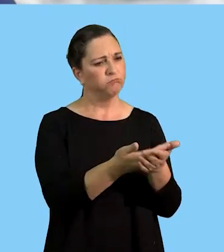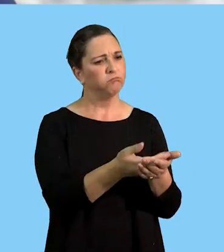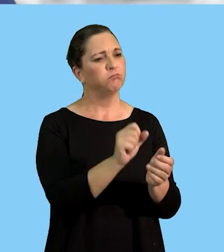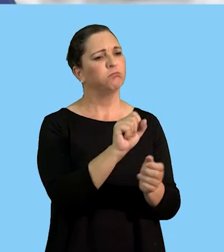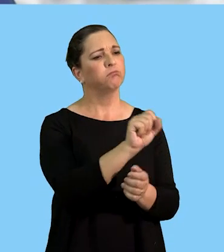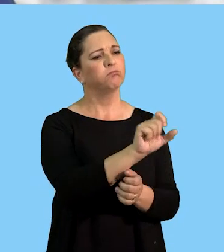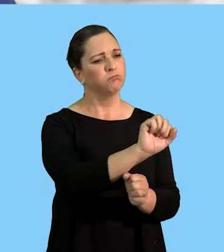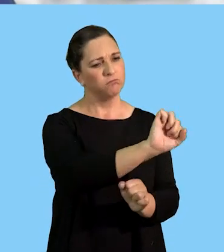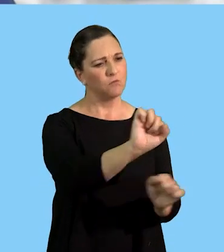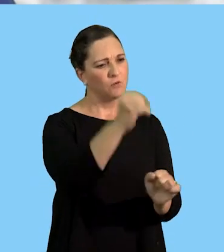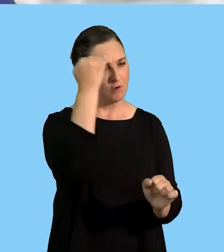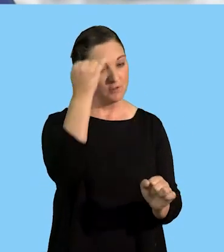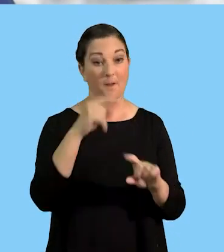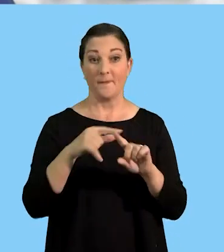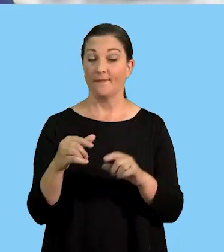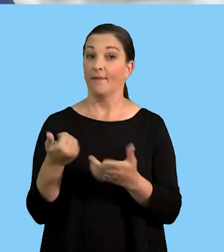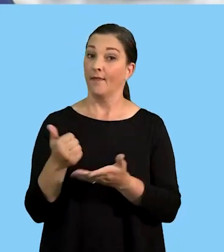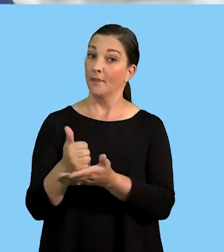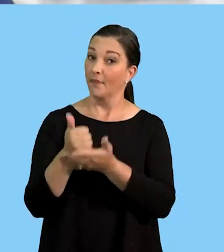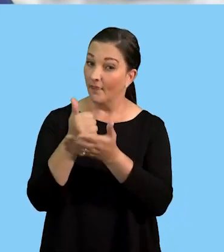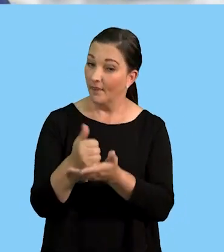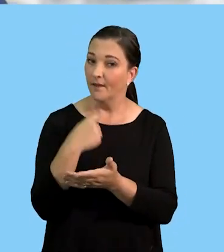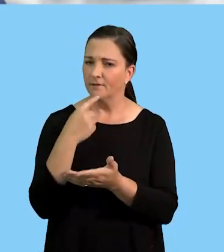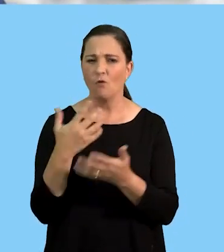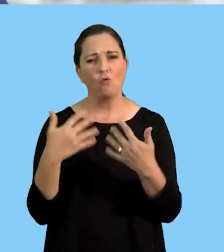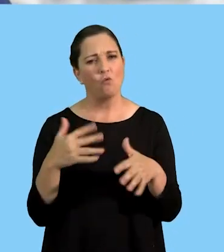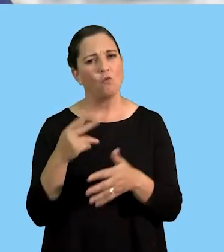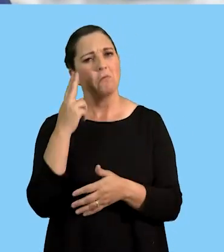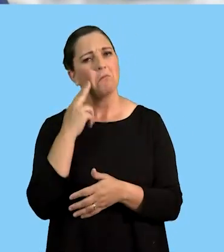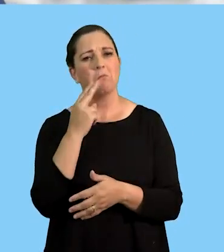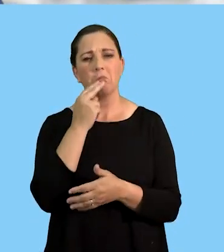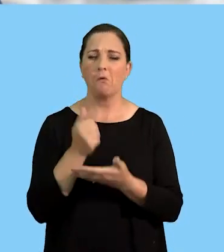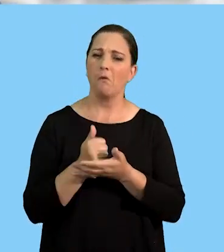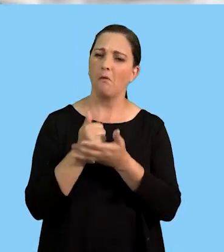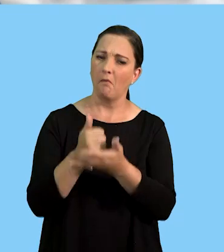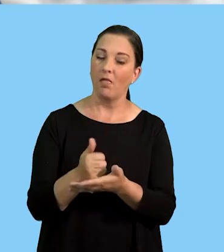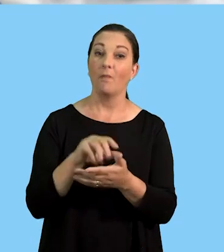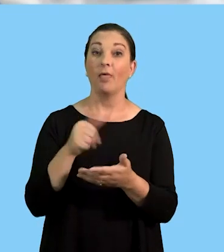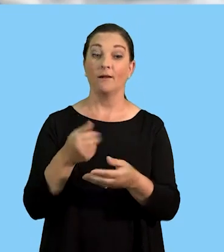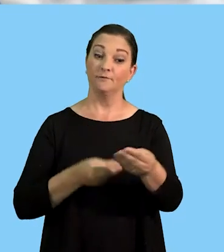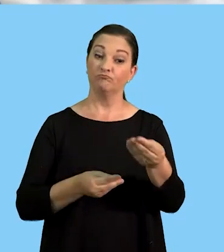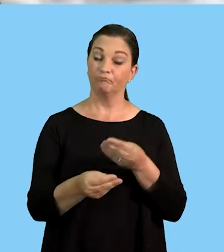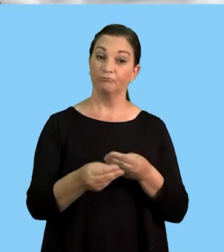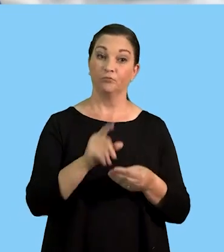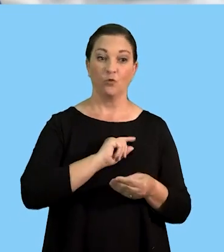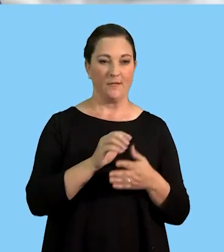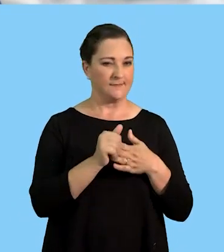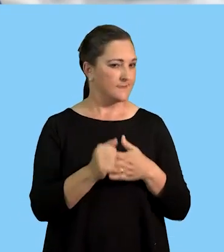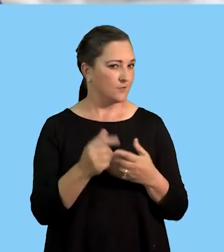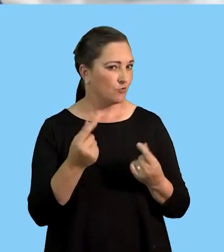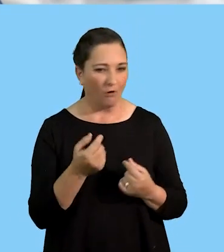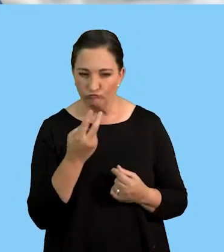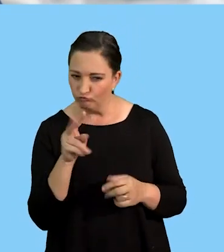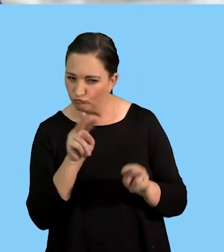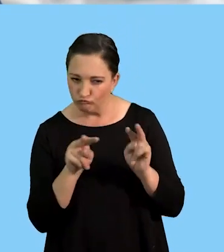which is a leader that would use charm, and they're excellent at selling a vision. And we also have your transactional, which is a leader